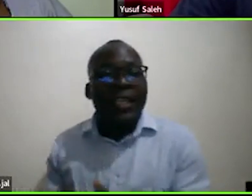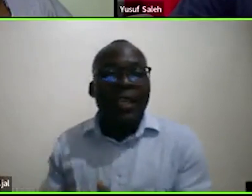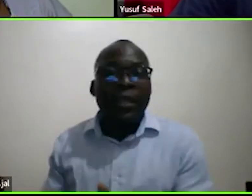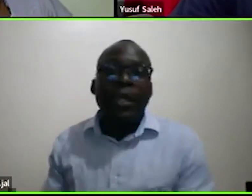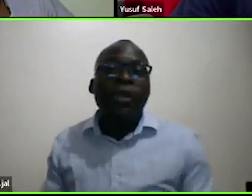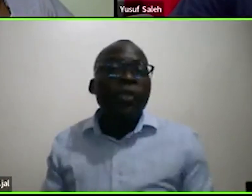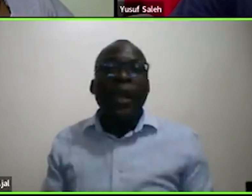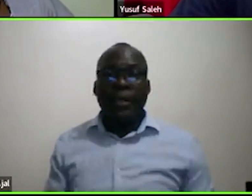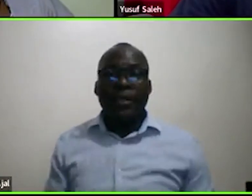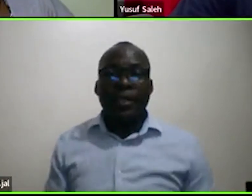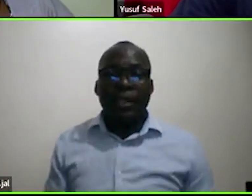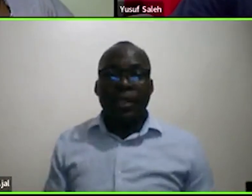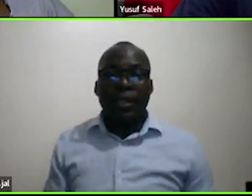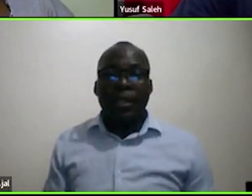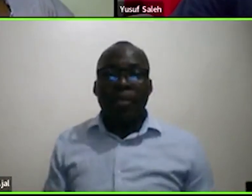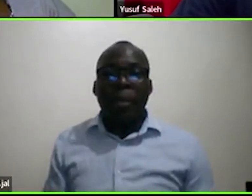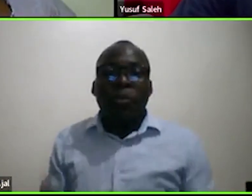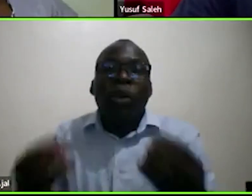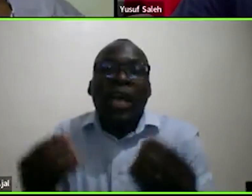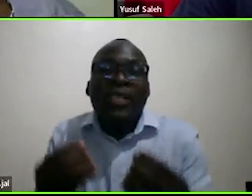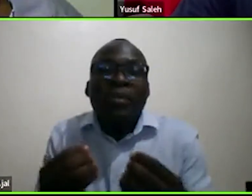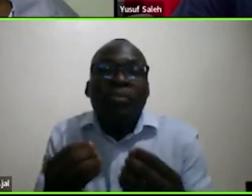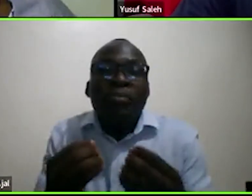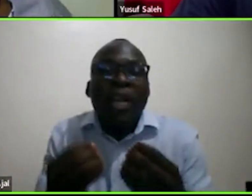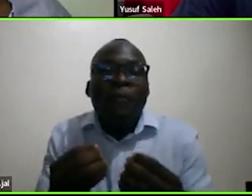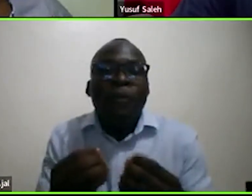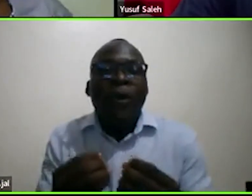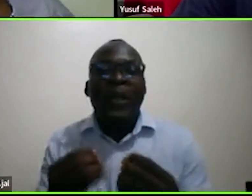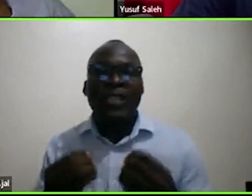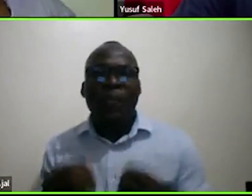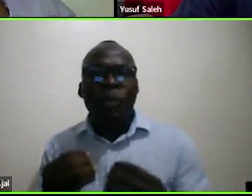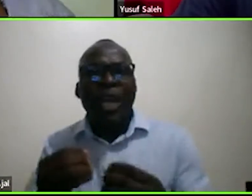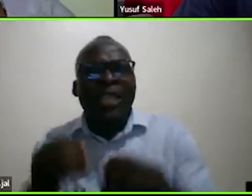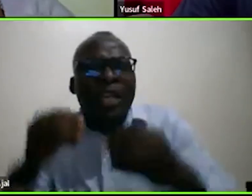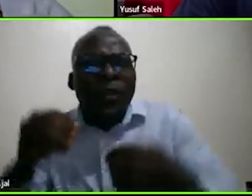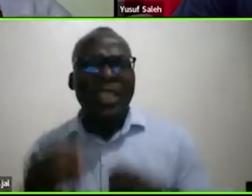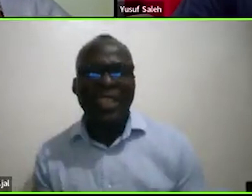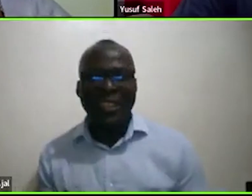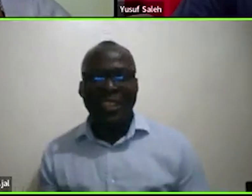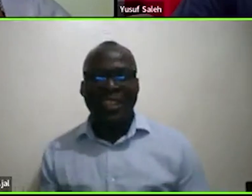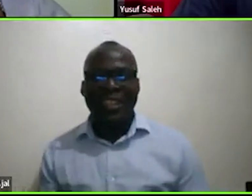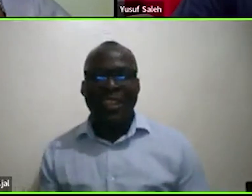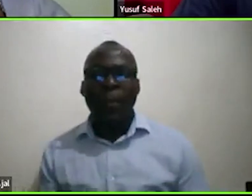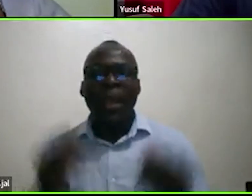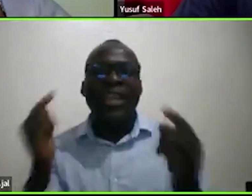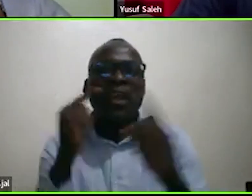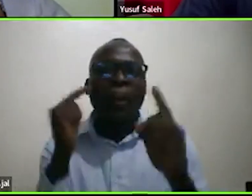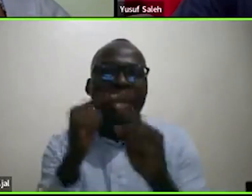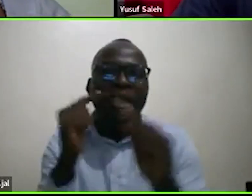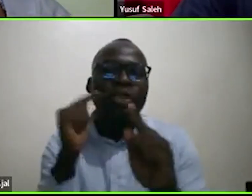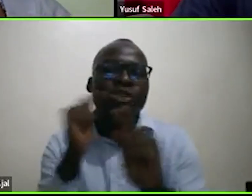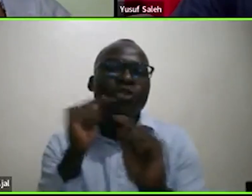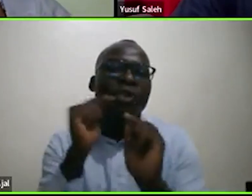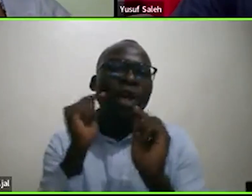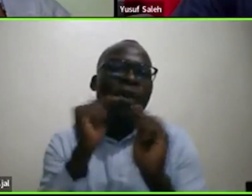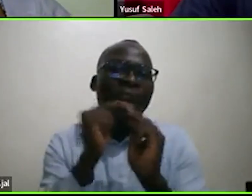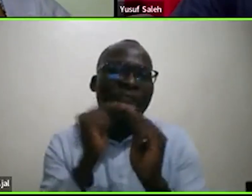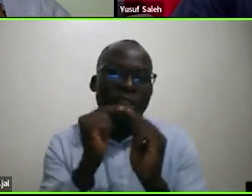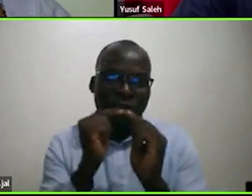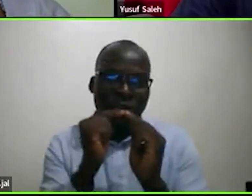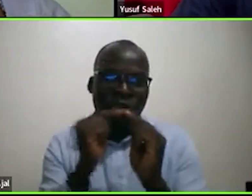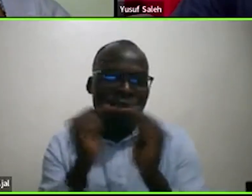daycare center. Great. But what has it done for our staff productivity? Paint the picture, draw